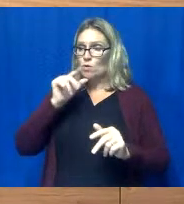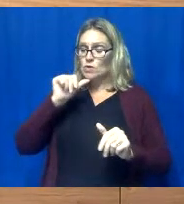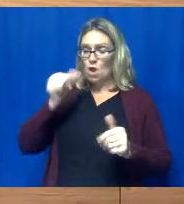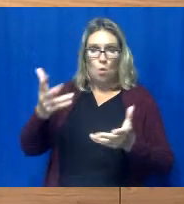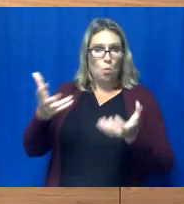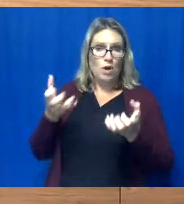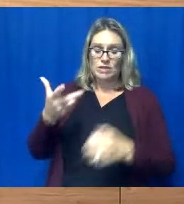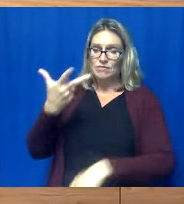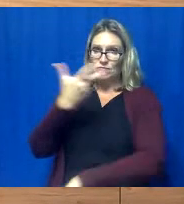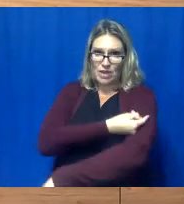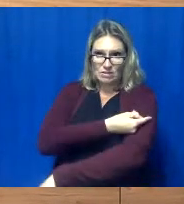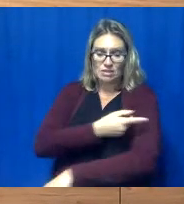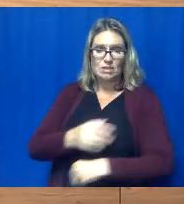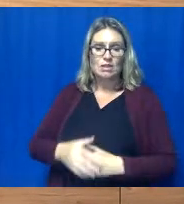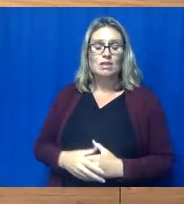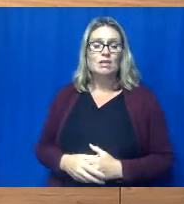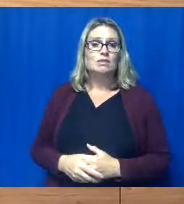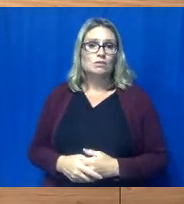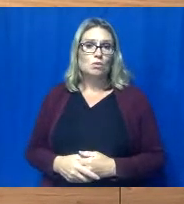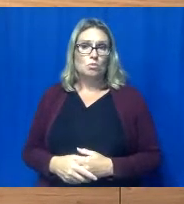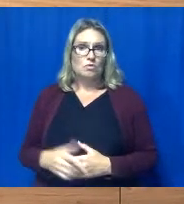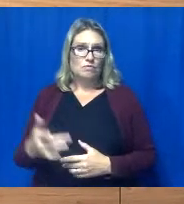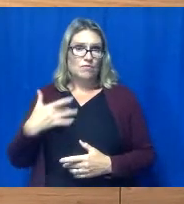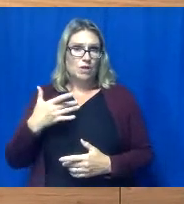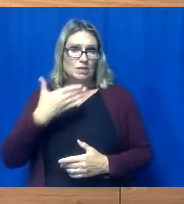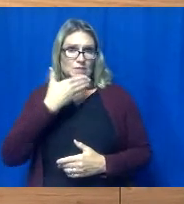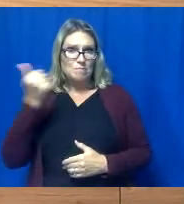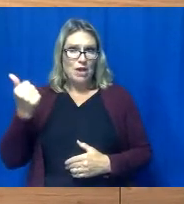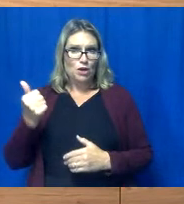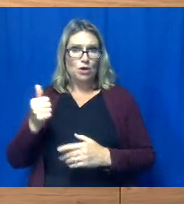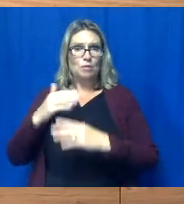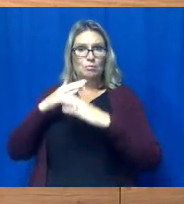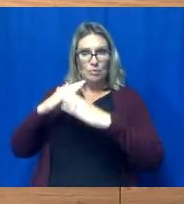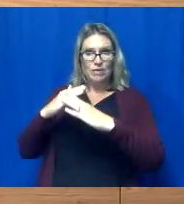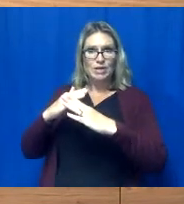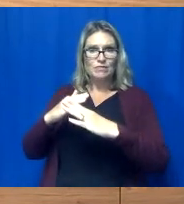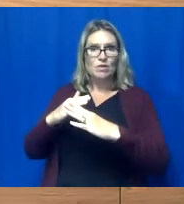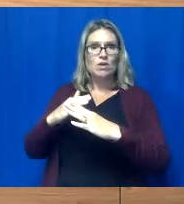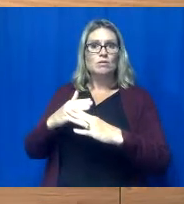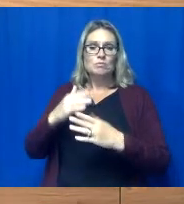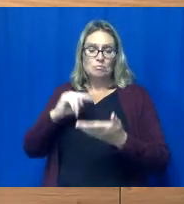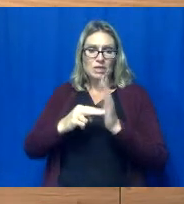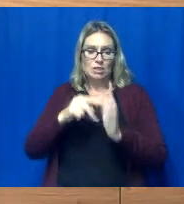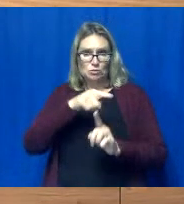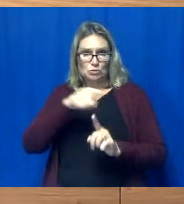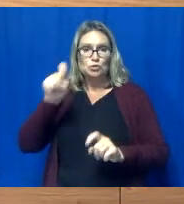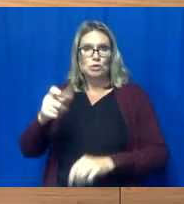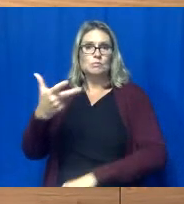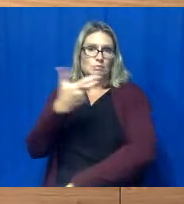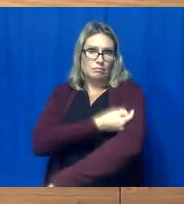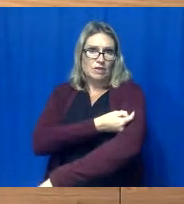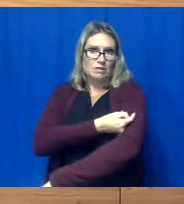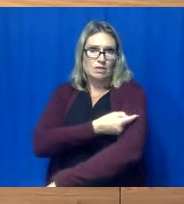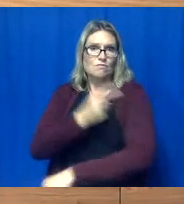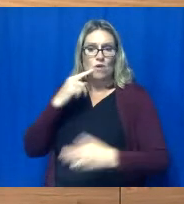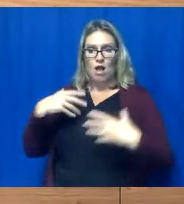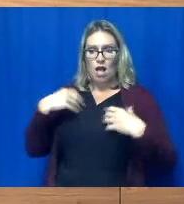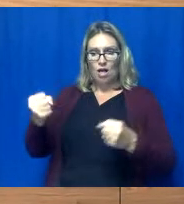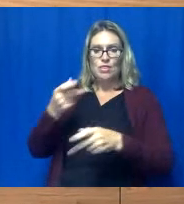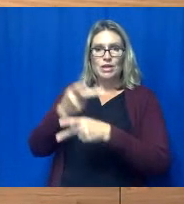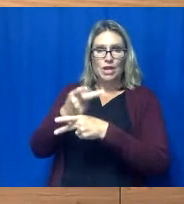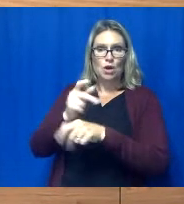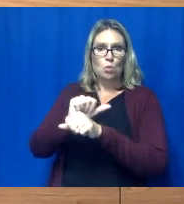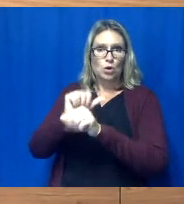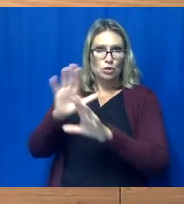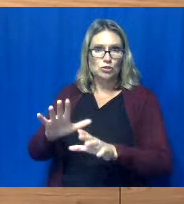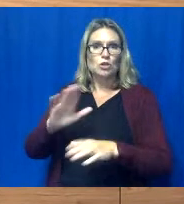would it be better preventive care to do that as well? Would it be better for healthcare workers in New Brunswick to